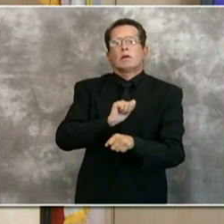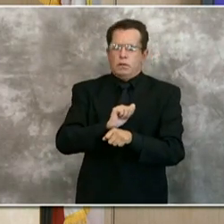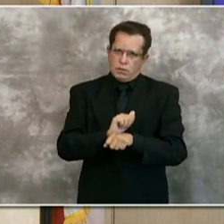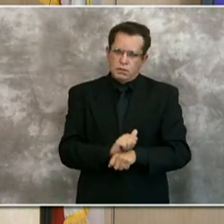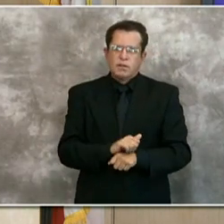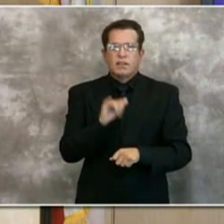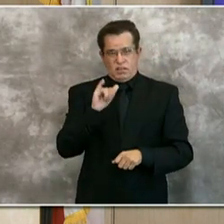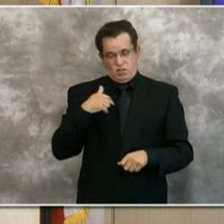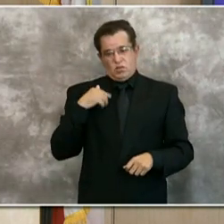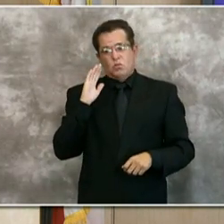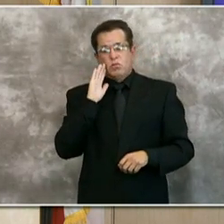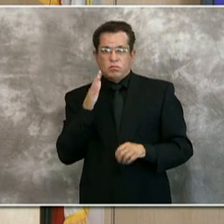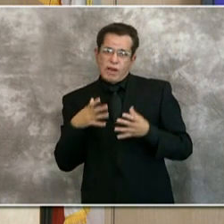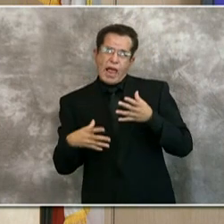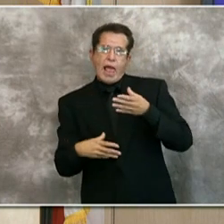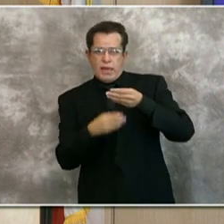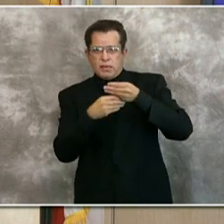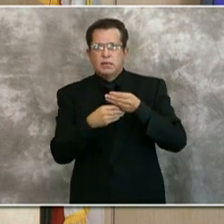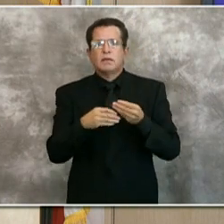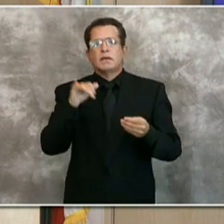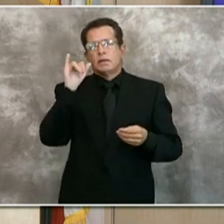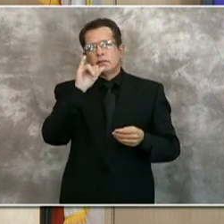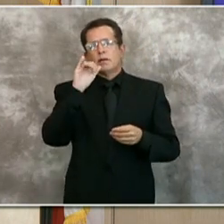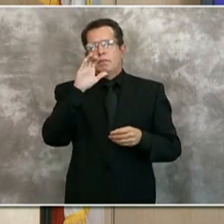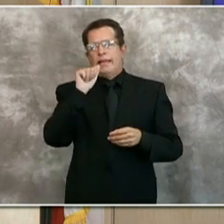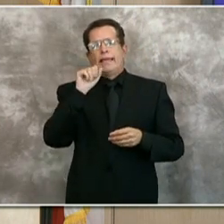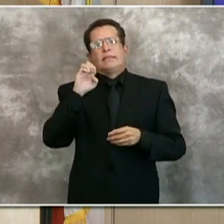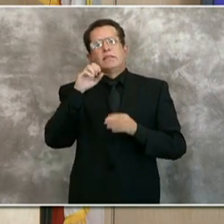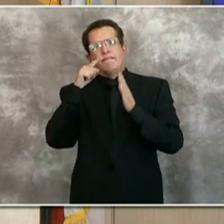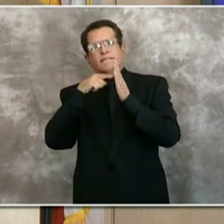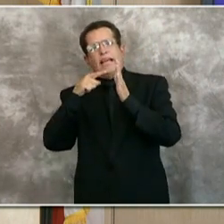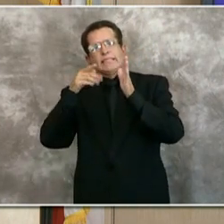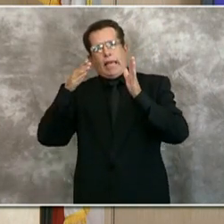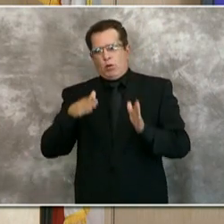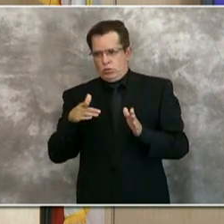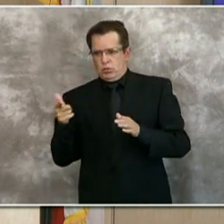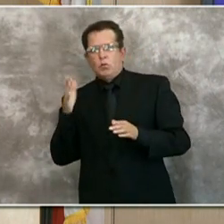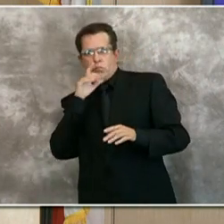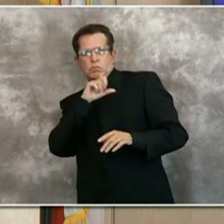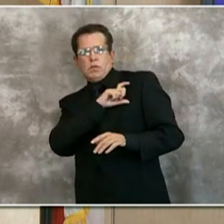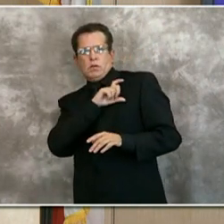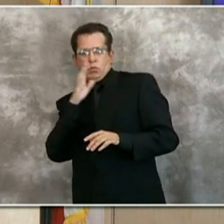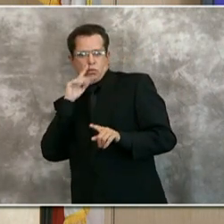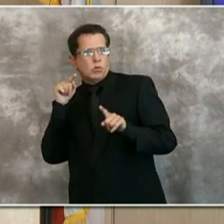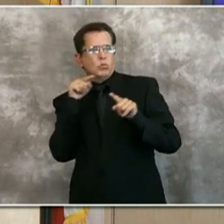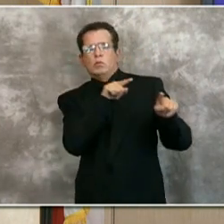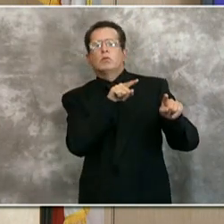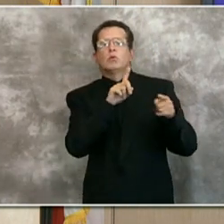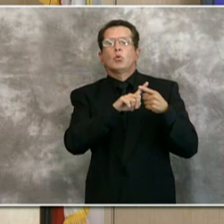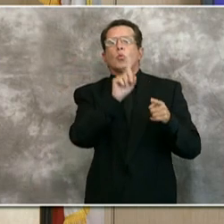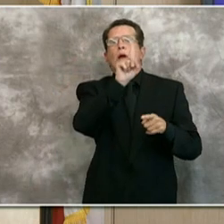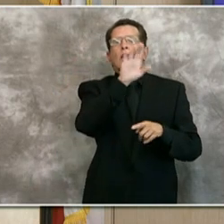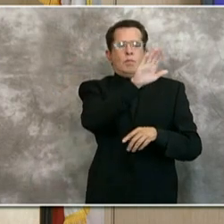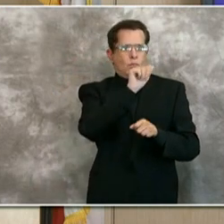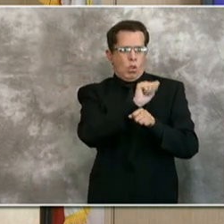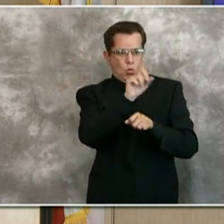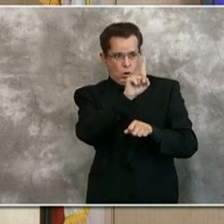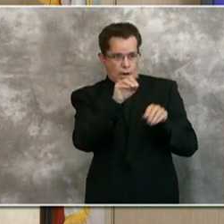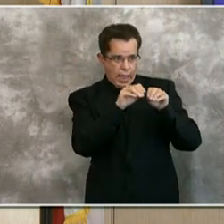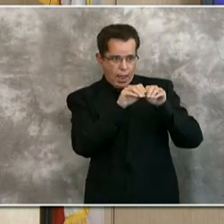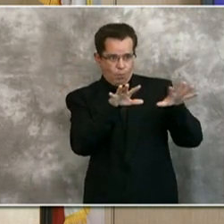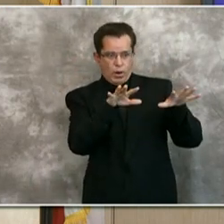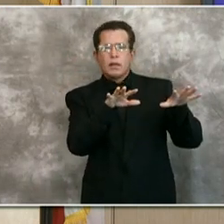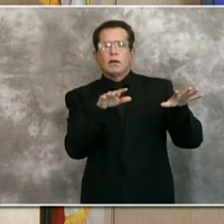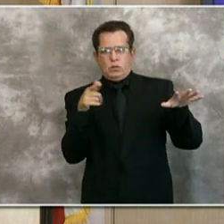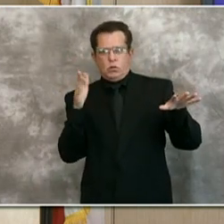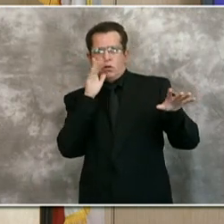action in this situation will be case investigators will be in contact with the employer surrounding the outbreak. They will talk to